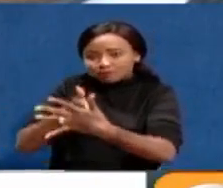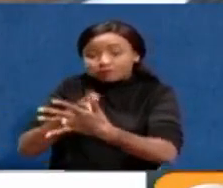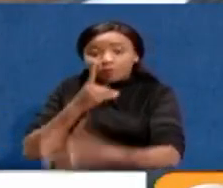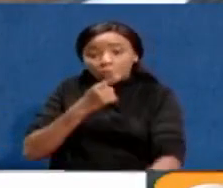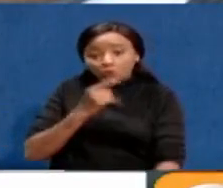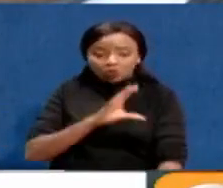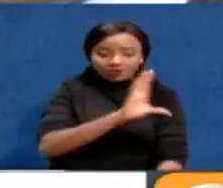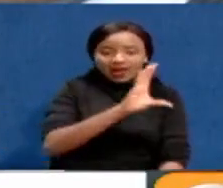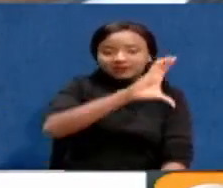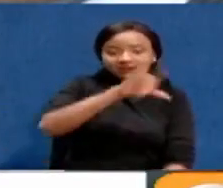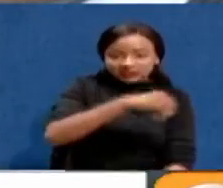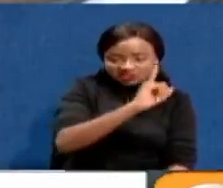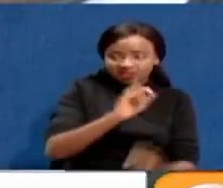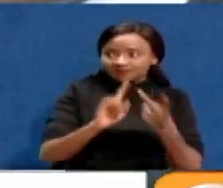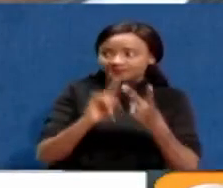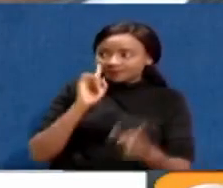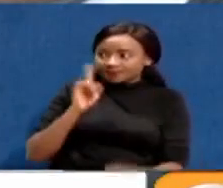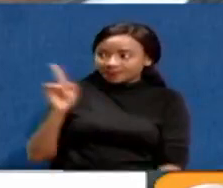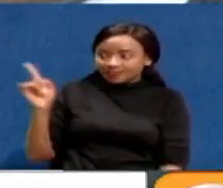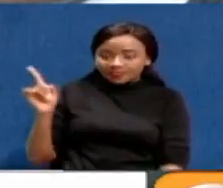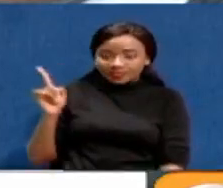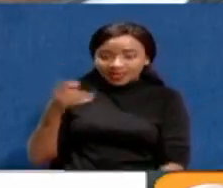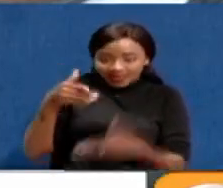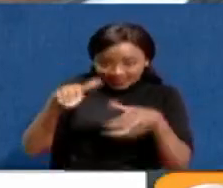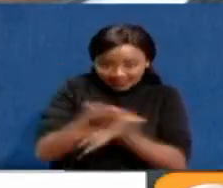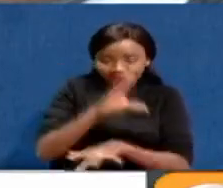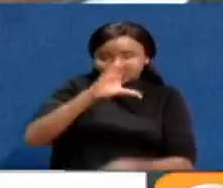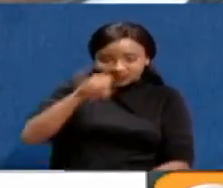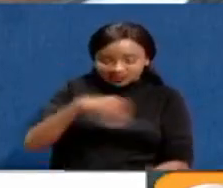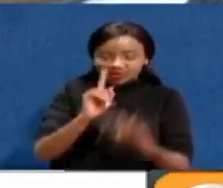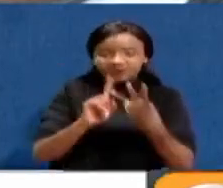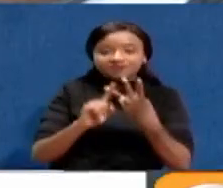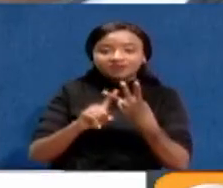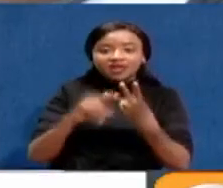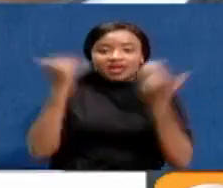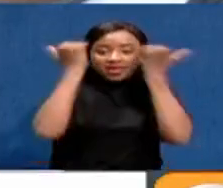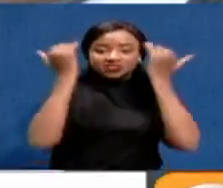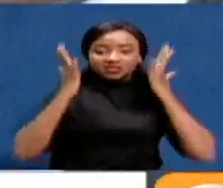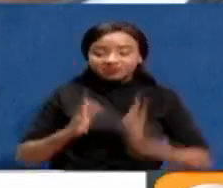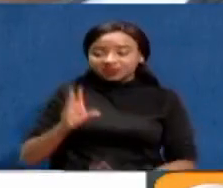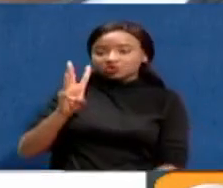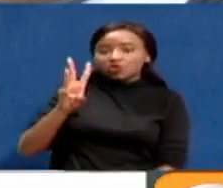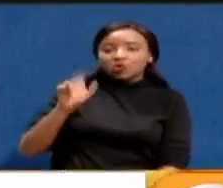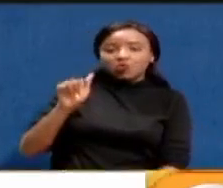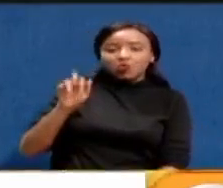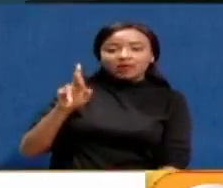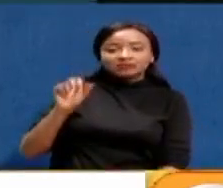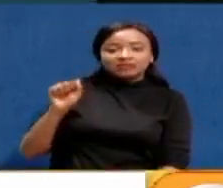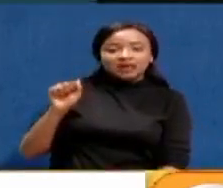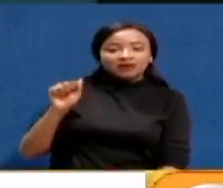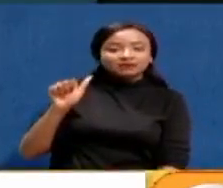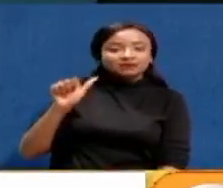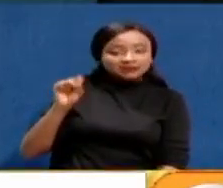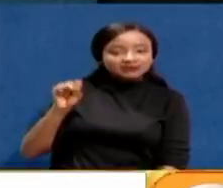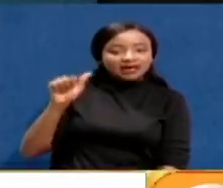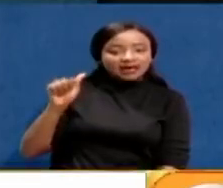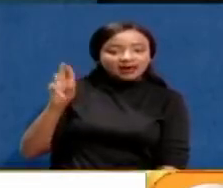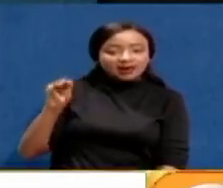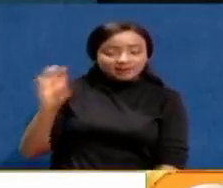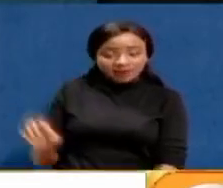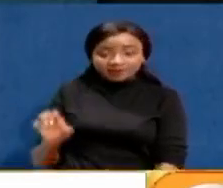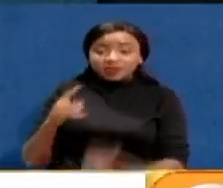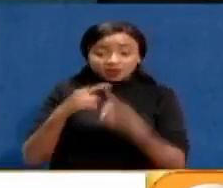Chief Justice, the Honorable Deputy Chief Justice Philomena Mwilu, and Justice Warsame, end quote. Macharia then goes on to state